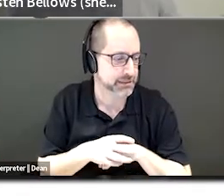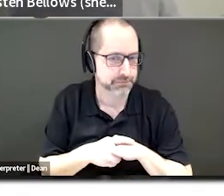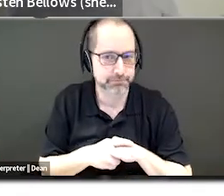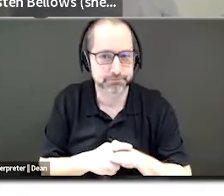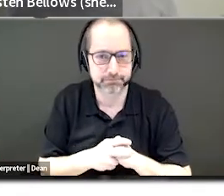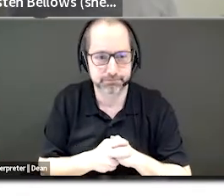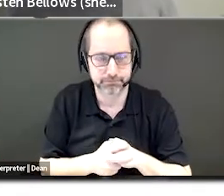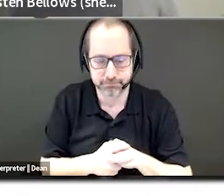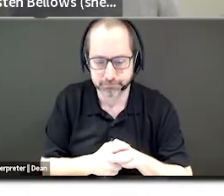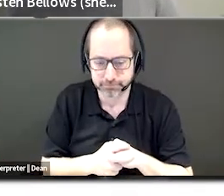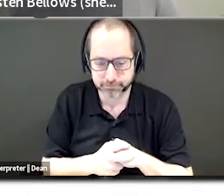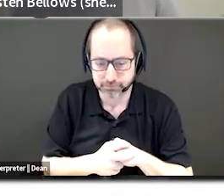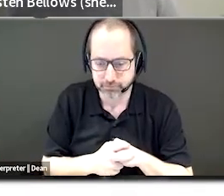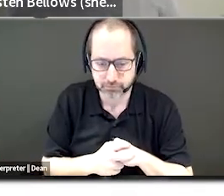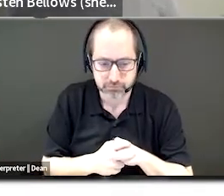right, so